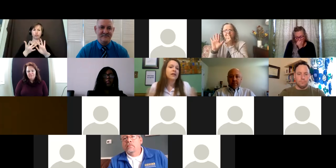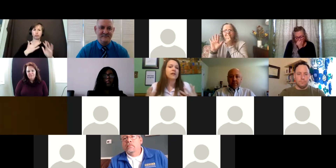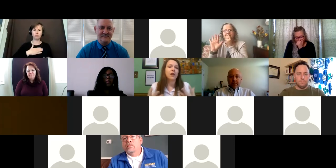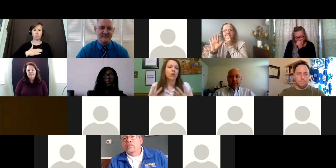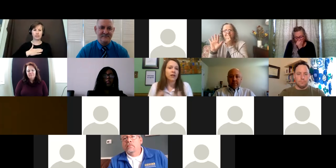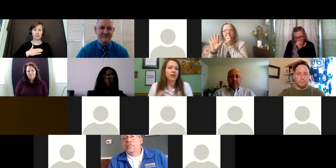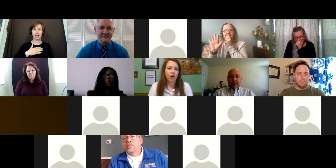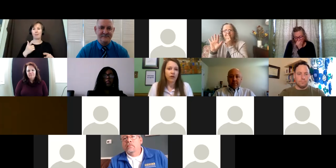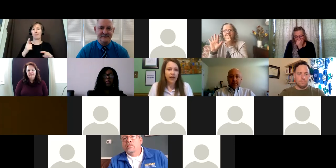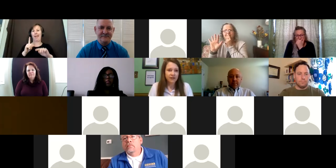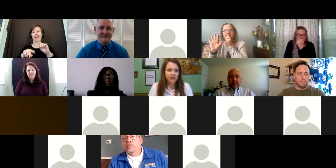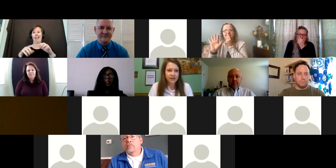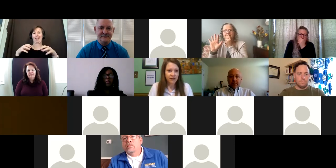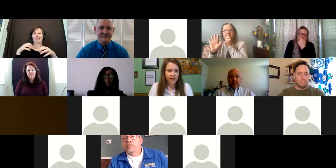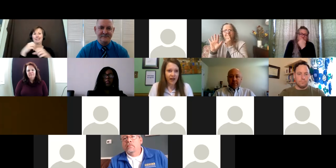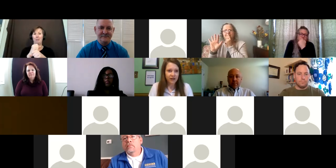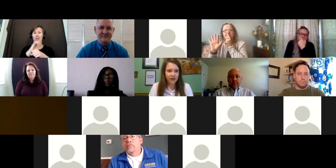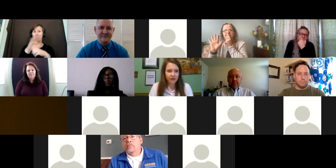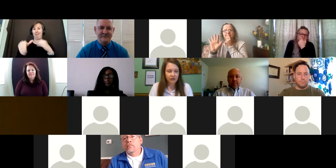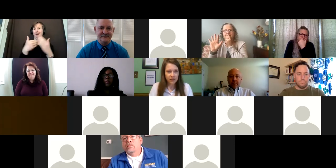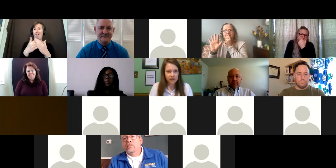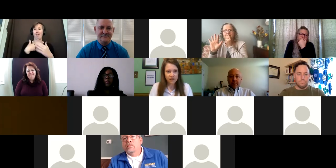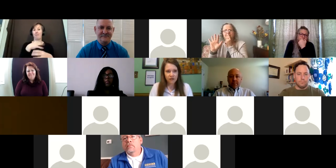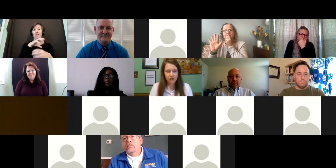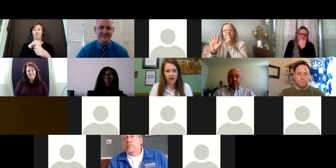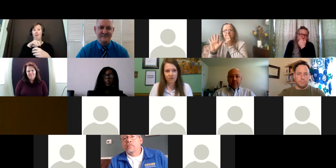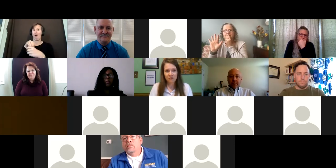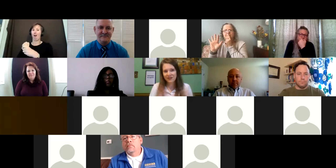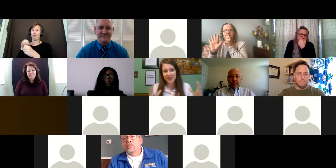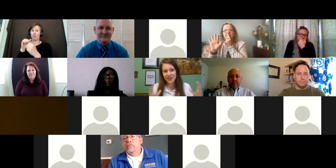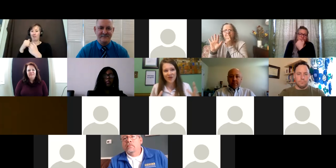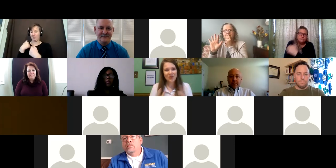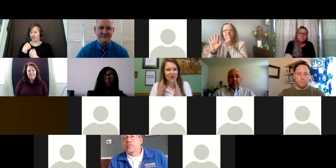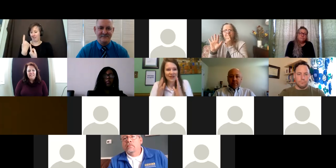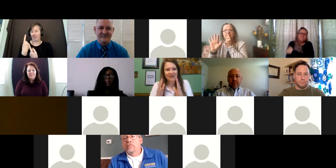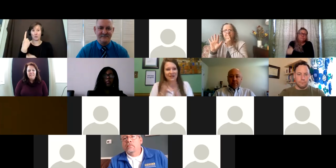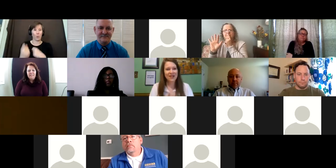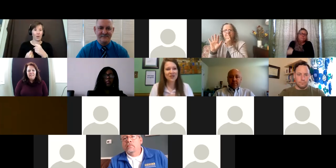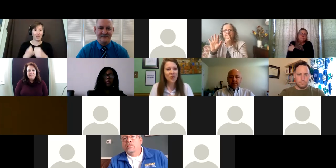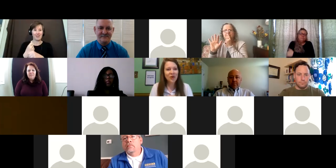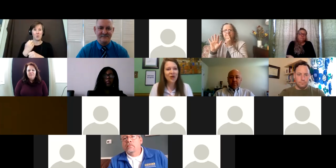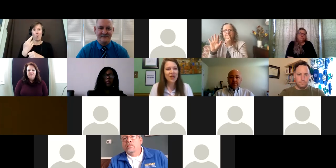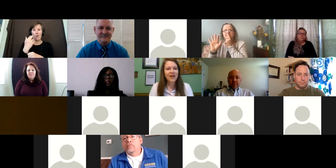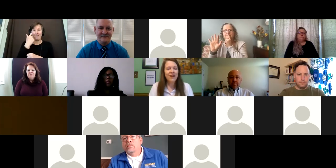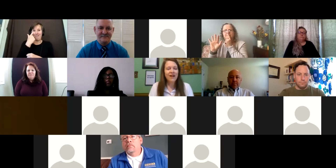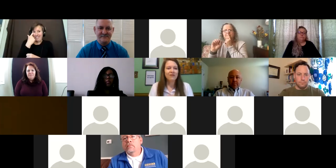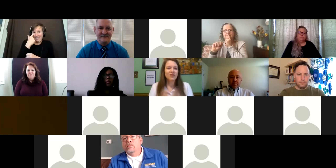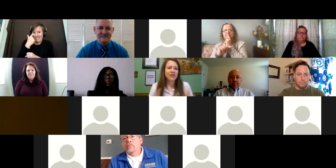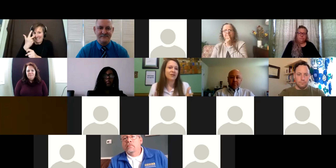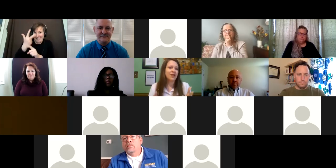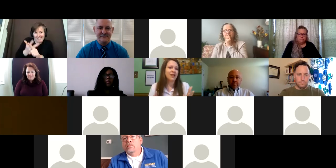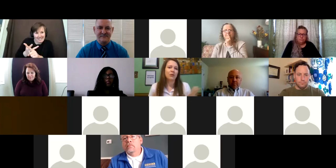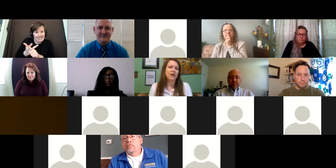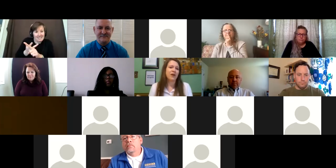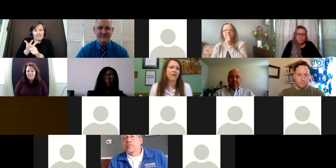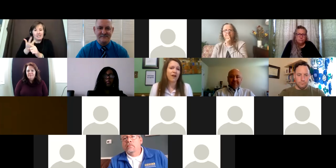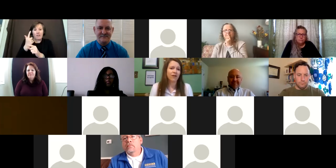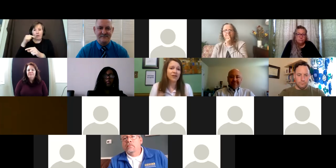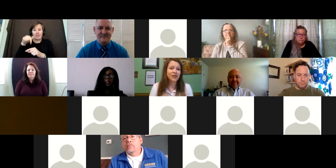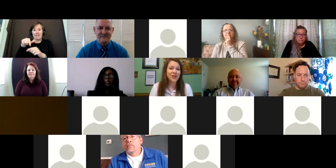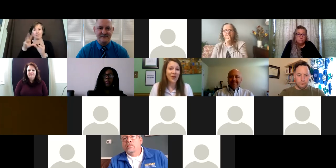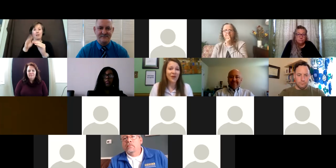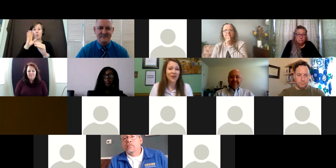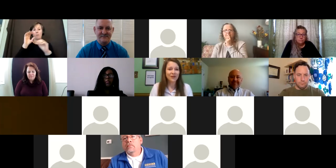I can't summarize all the activities that I've had in the last year or even the last quarter. Just in the meeting, we'd be here